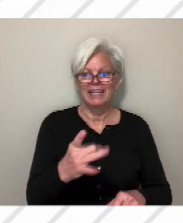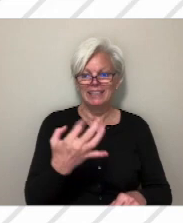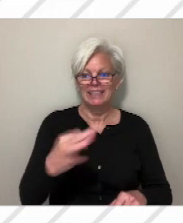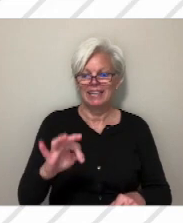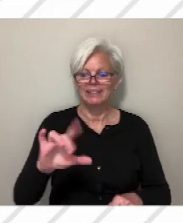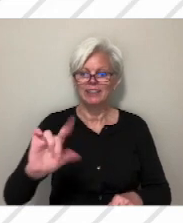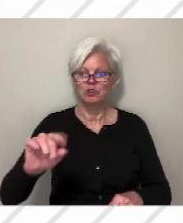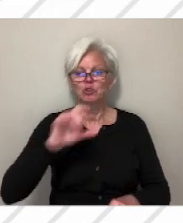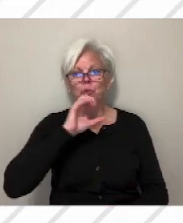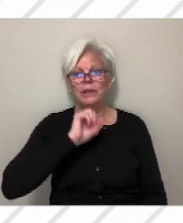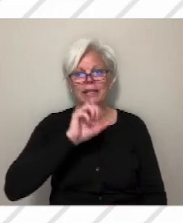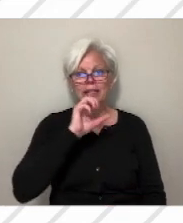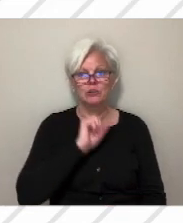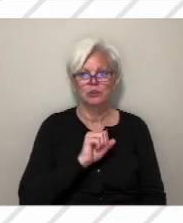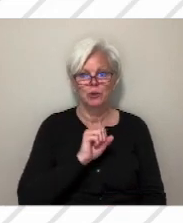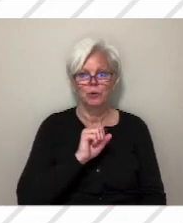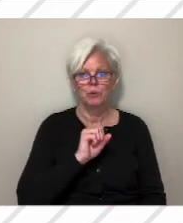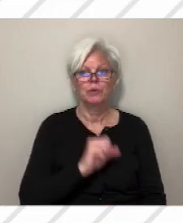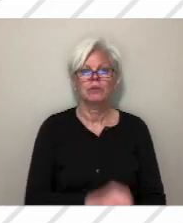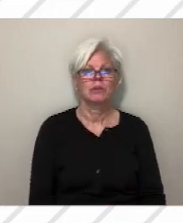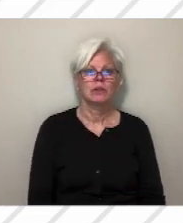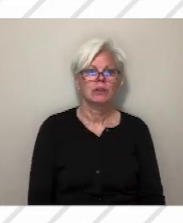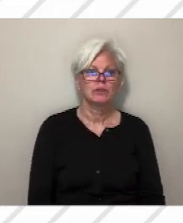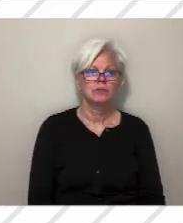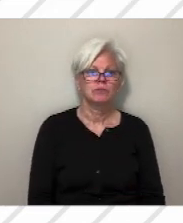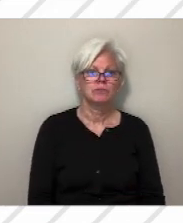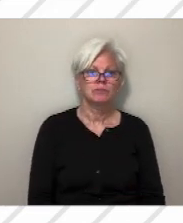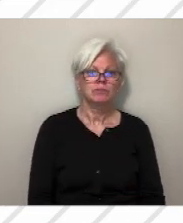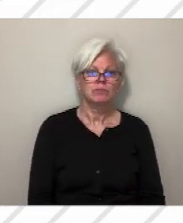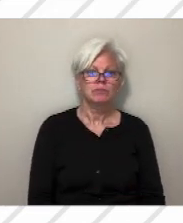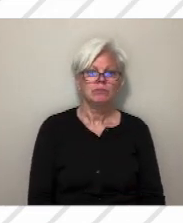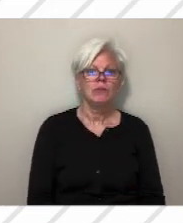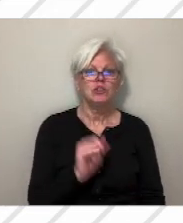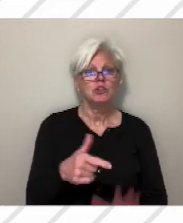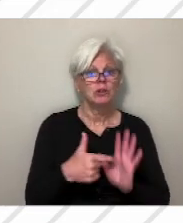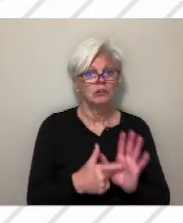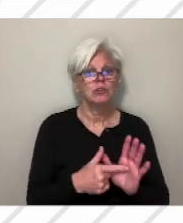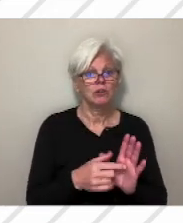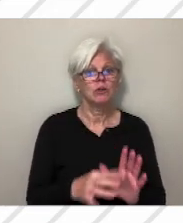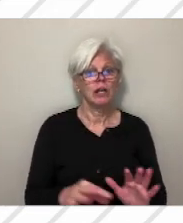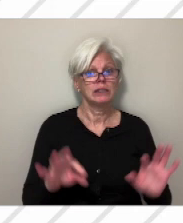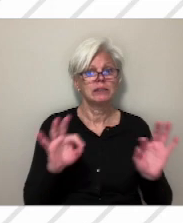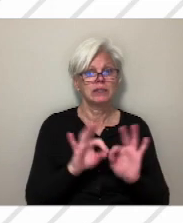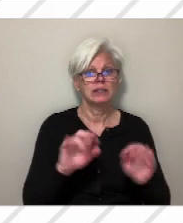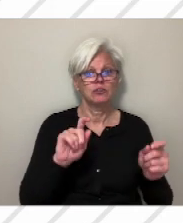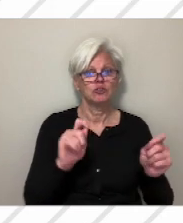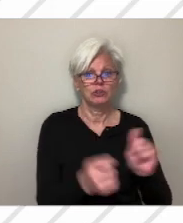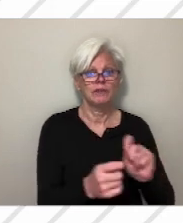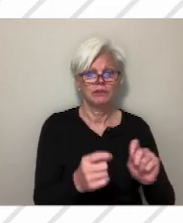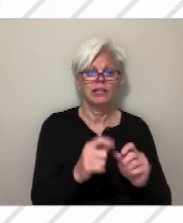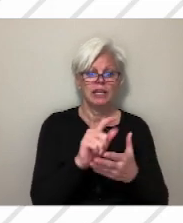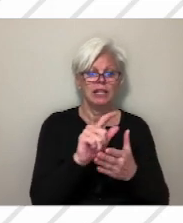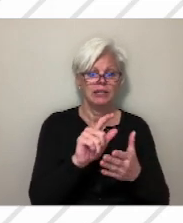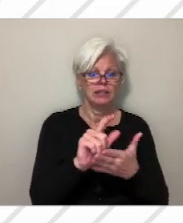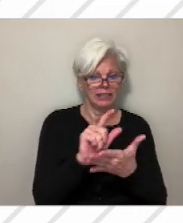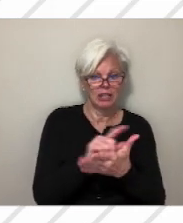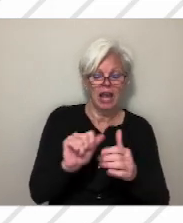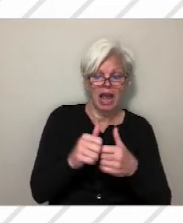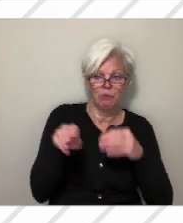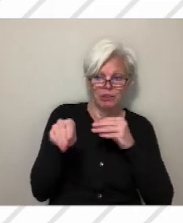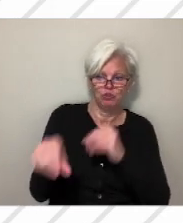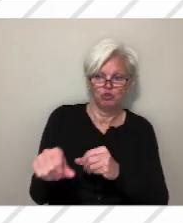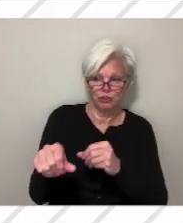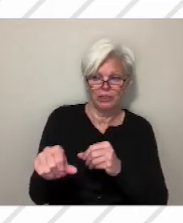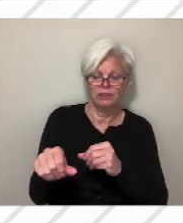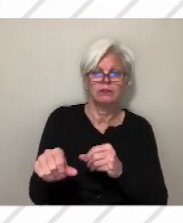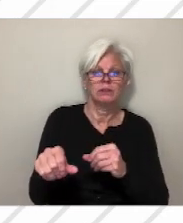years old. This ruling reflects a significant shift in the legal treatment of emerging adults in the criminal